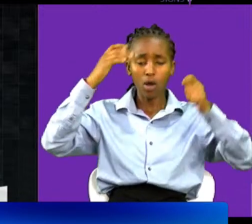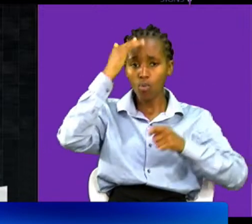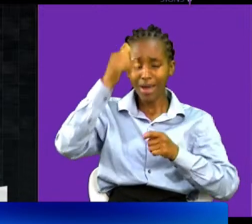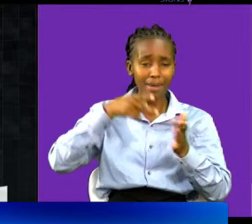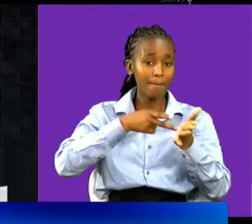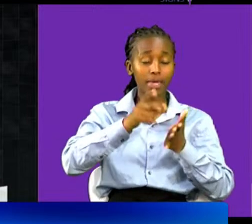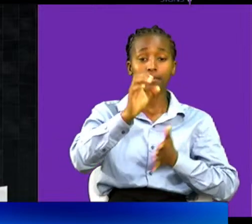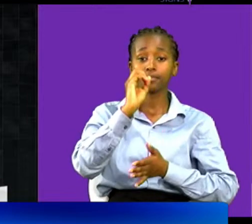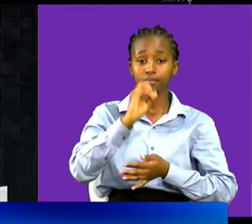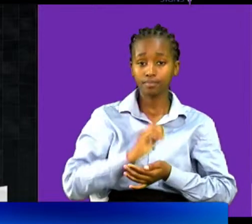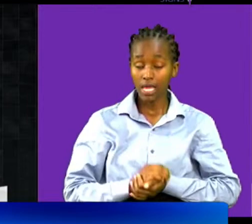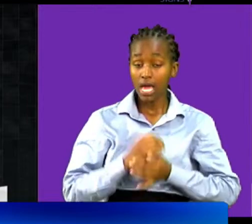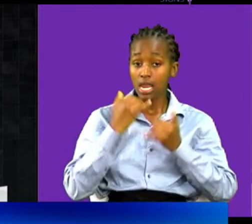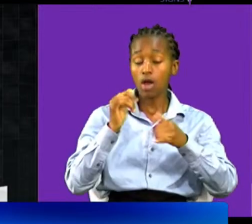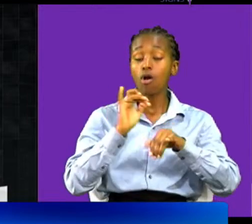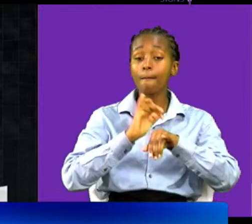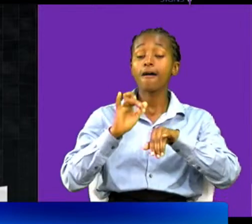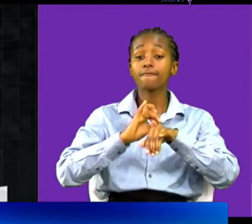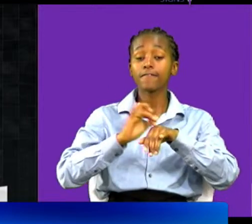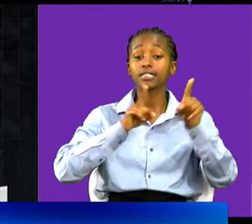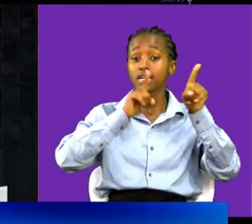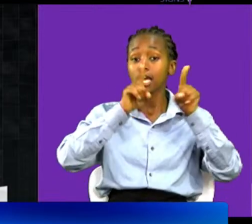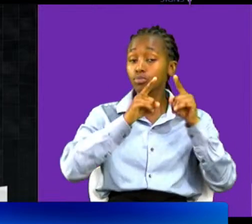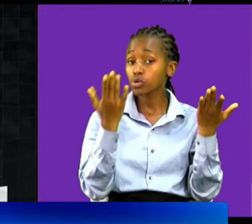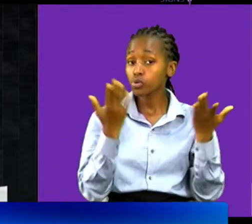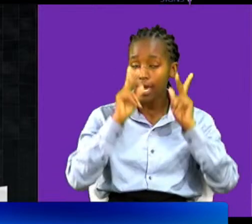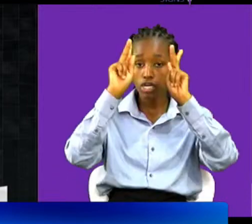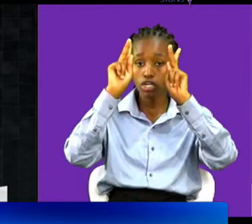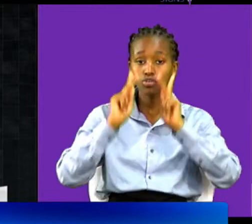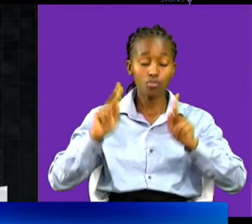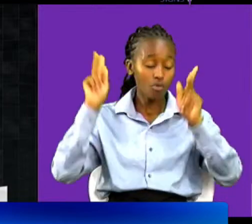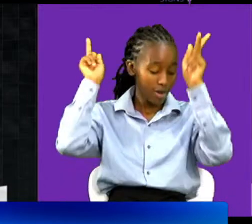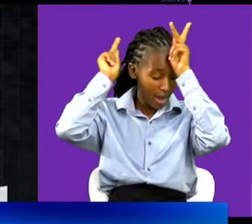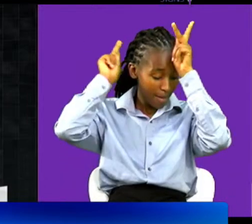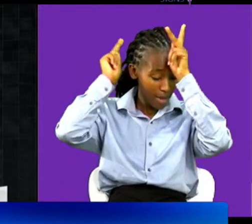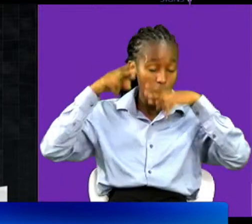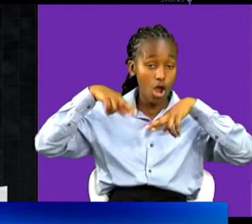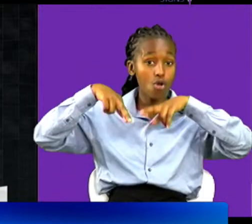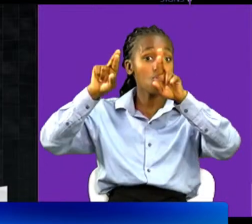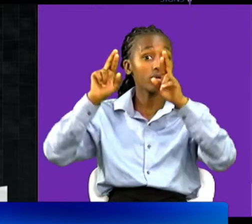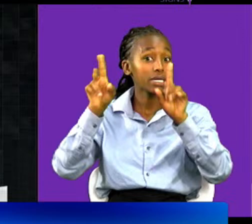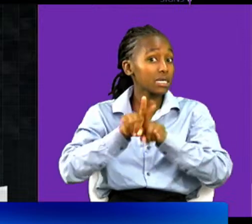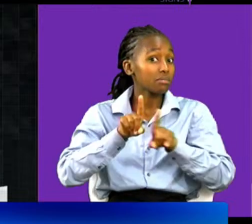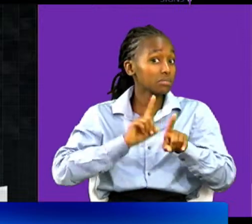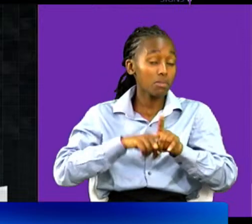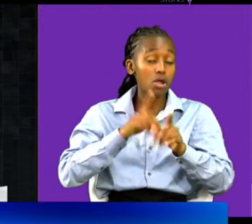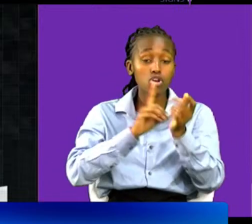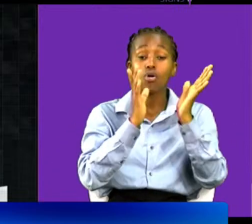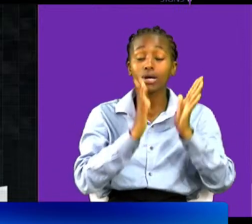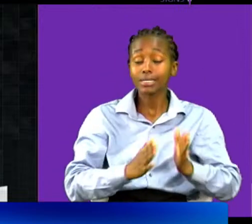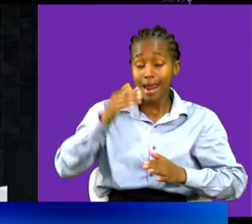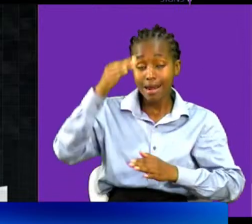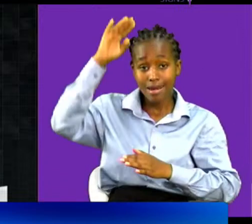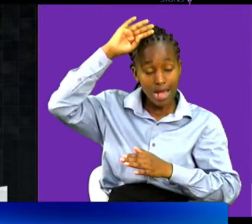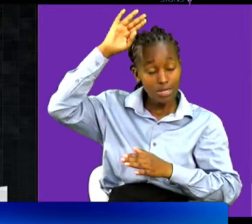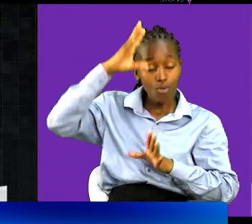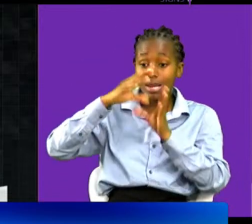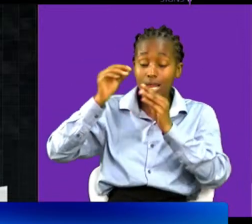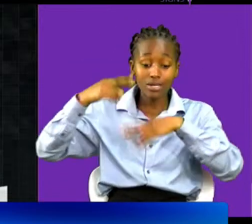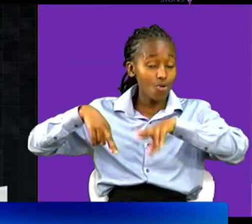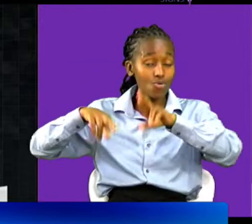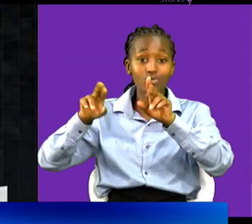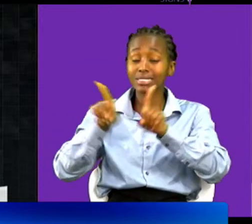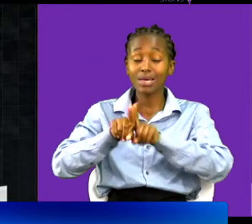affected transport along the Kisumu-Kakamega highway as doctors and nurses barricaded the road, demanding